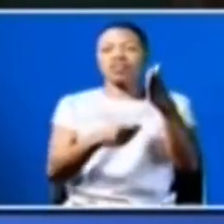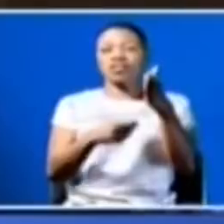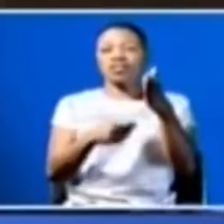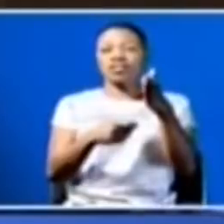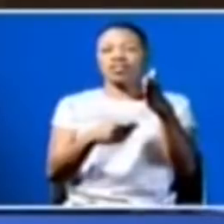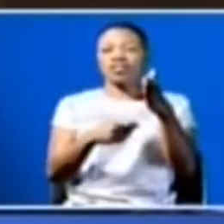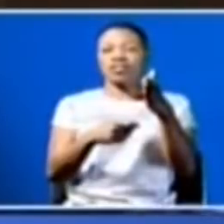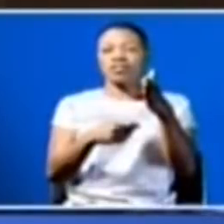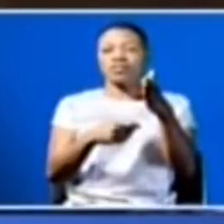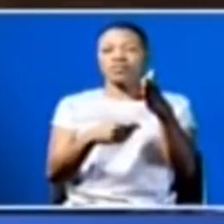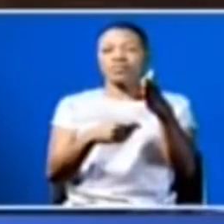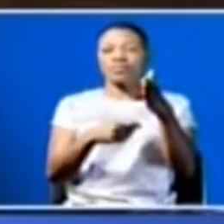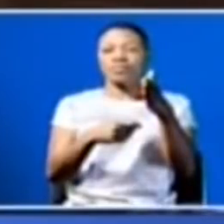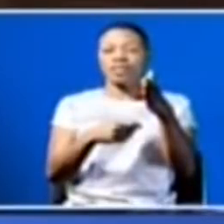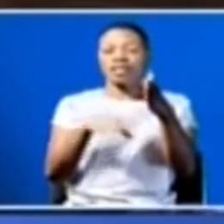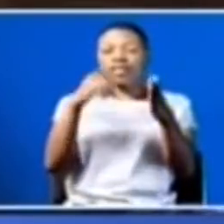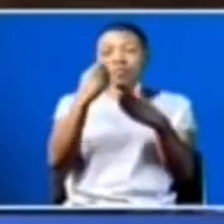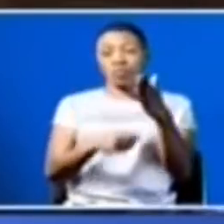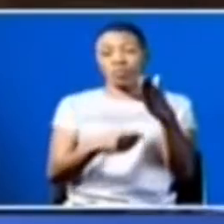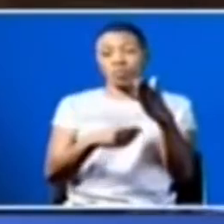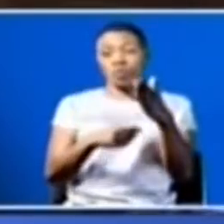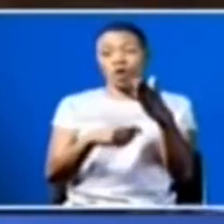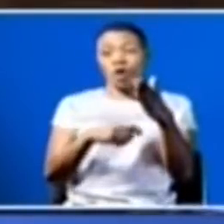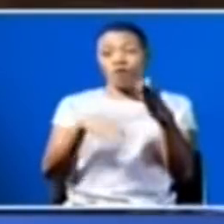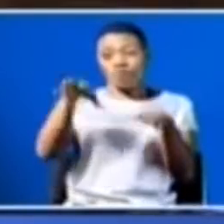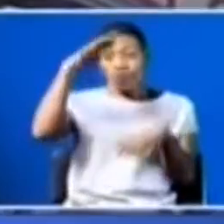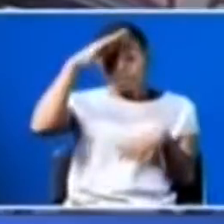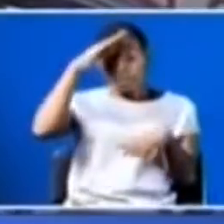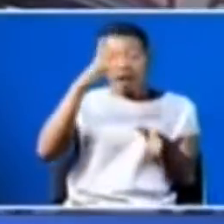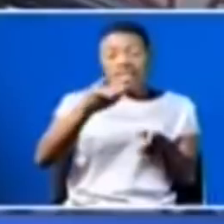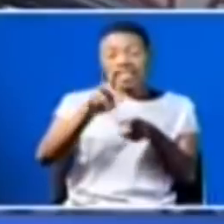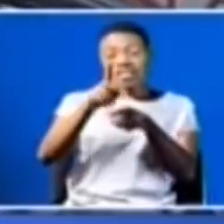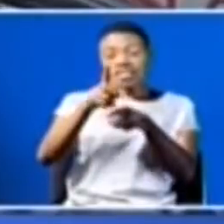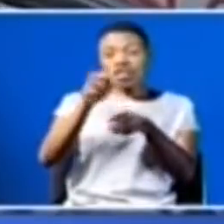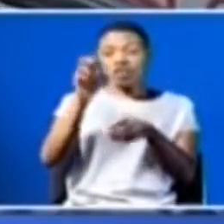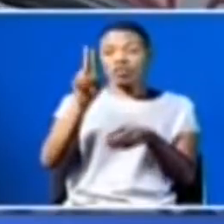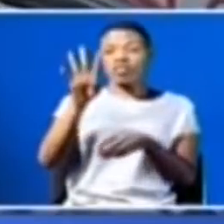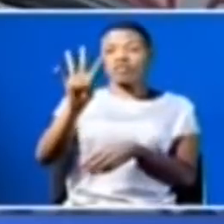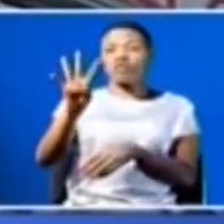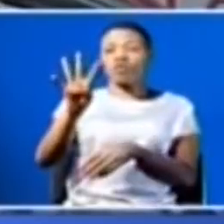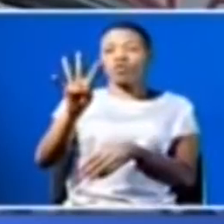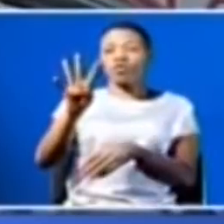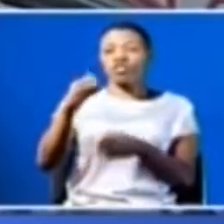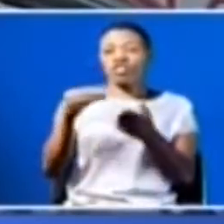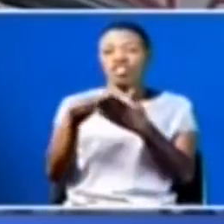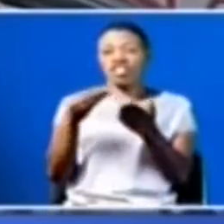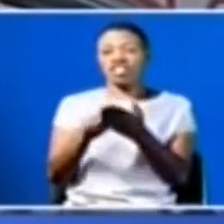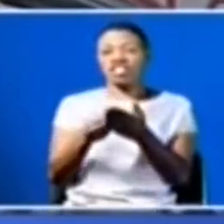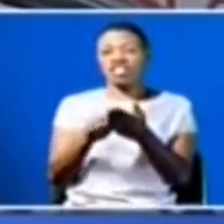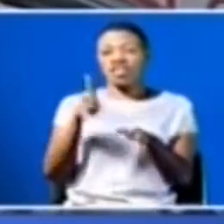duty of a bottle of whiskey will go up by 24 shillings to Kenya shilling 182 for